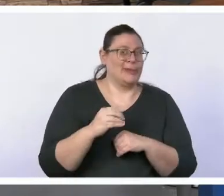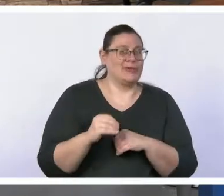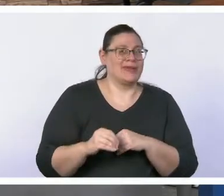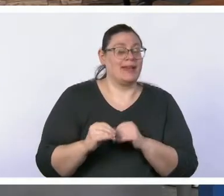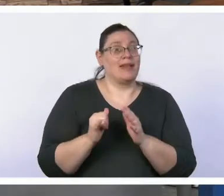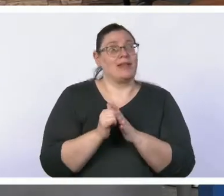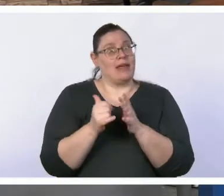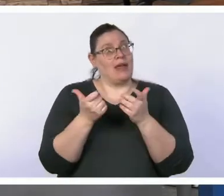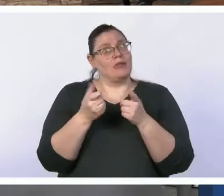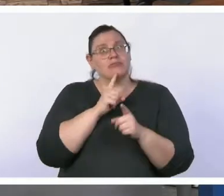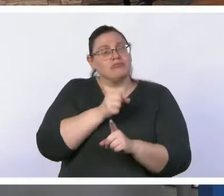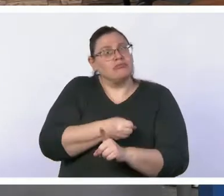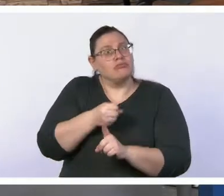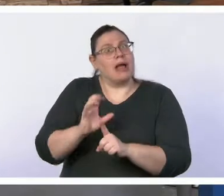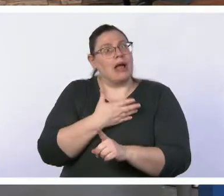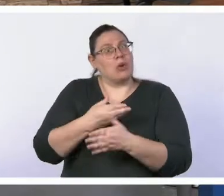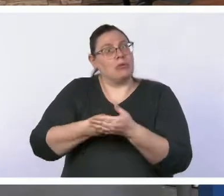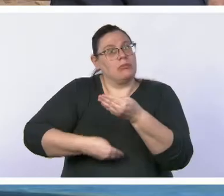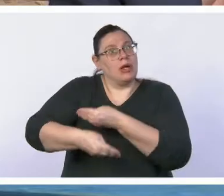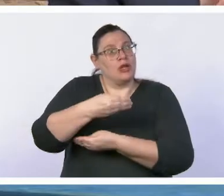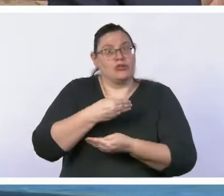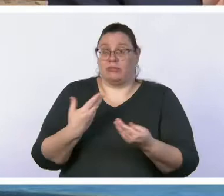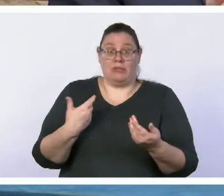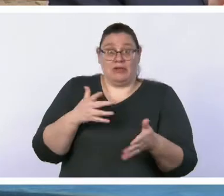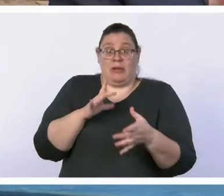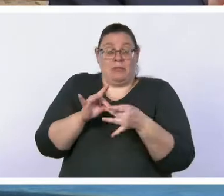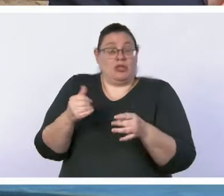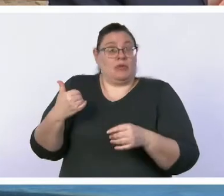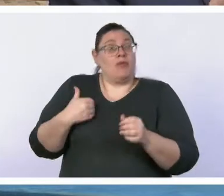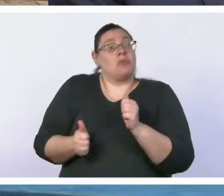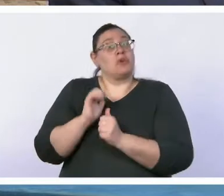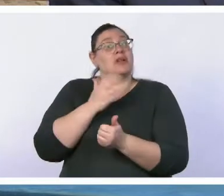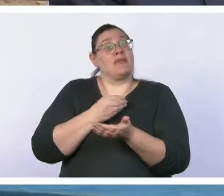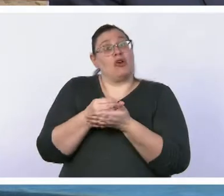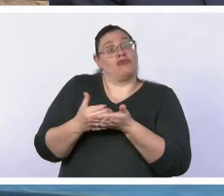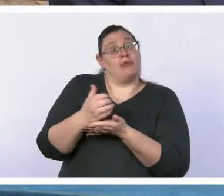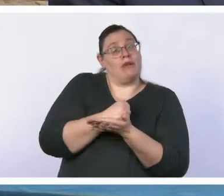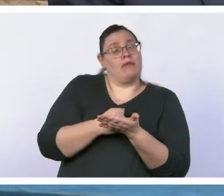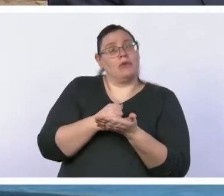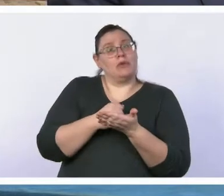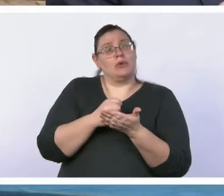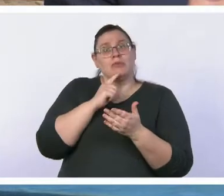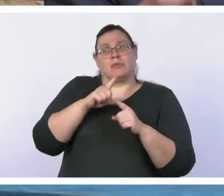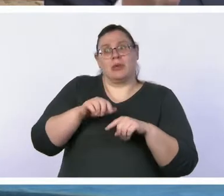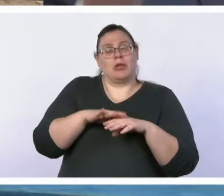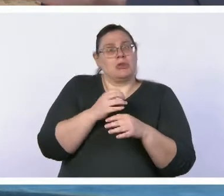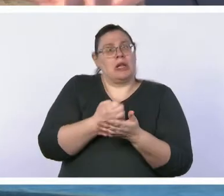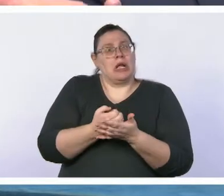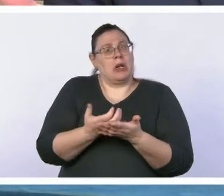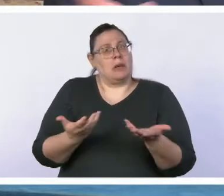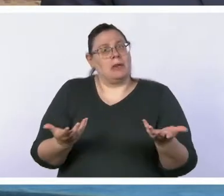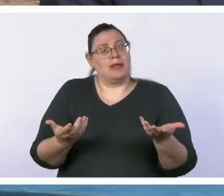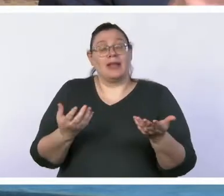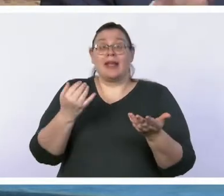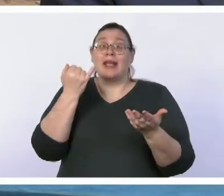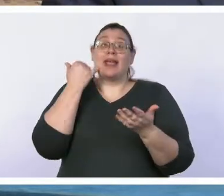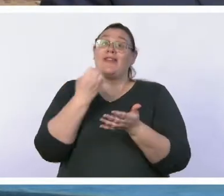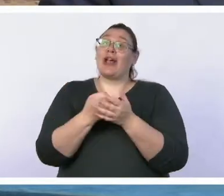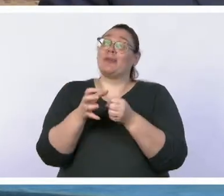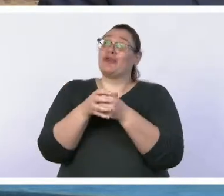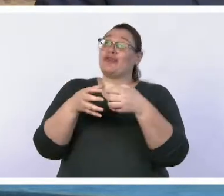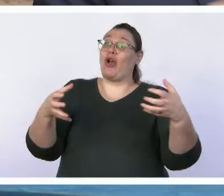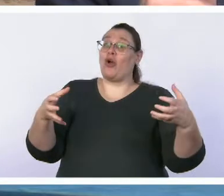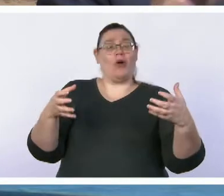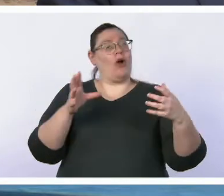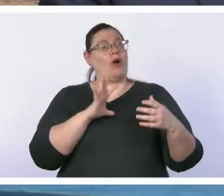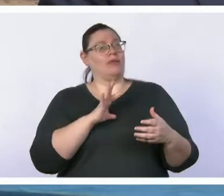difference in our budget because, as I mentioned, most of our revenue sources are economically sensitive. Sure. When there's economic growth, we get a lot more